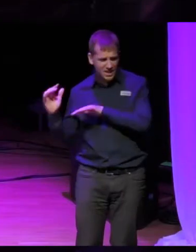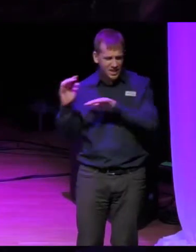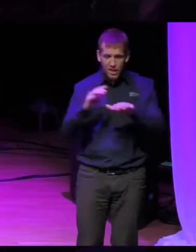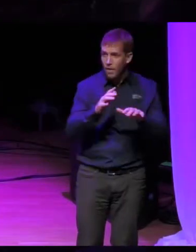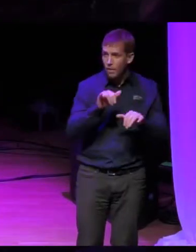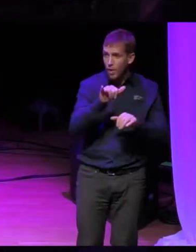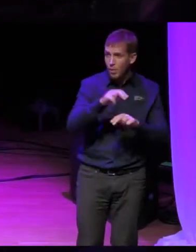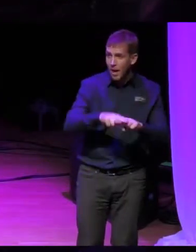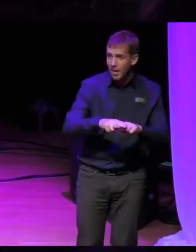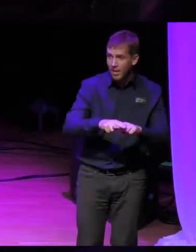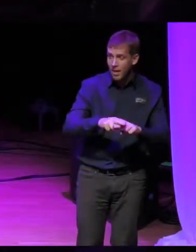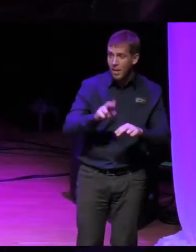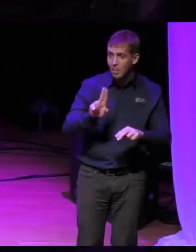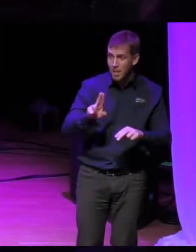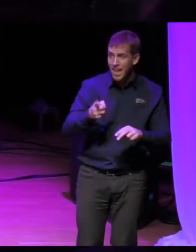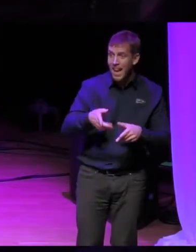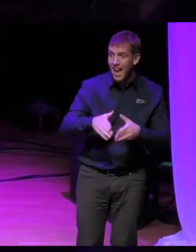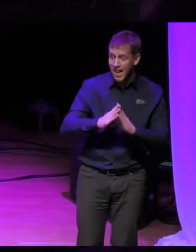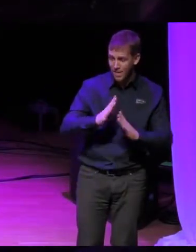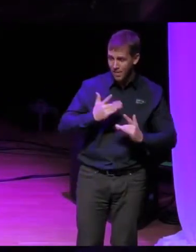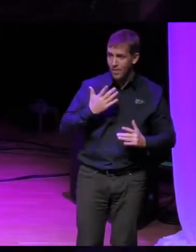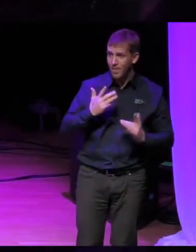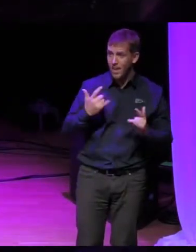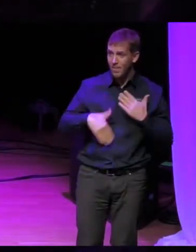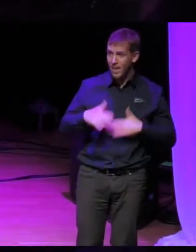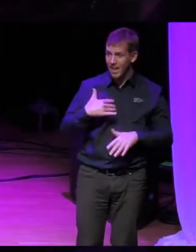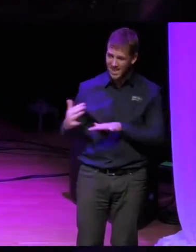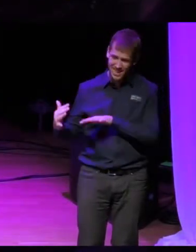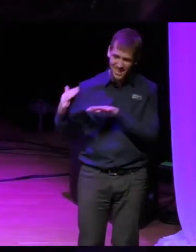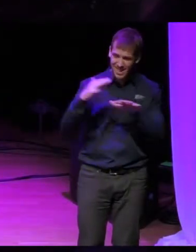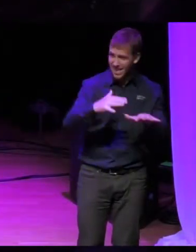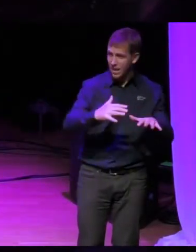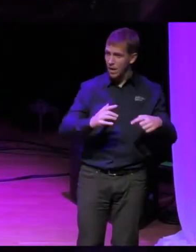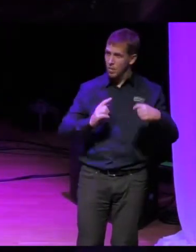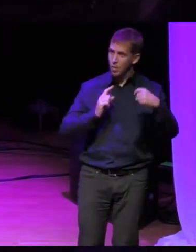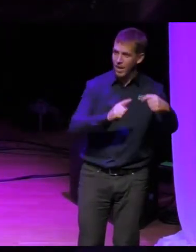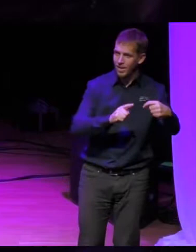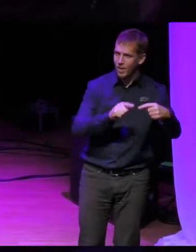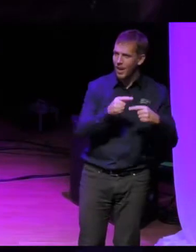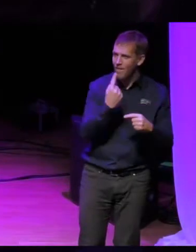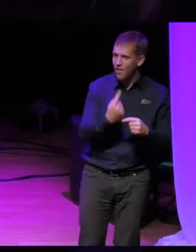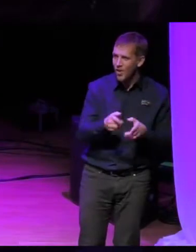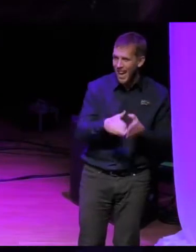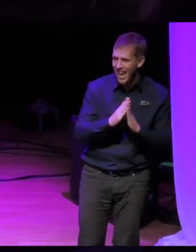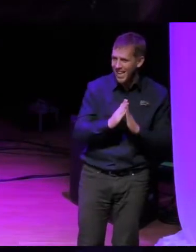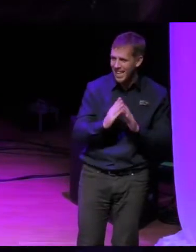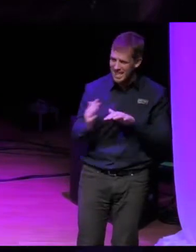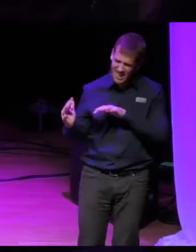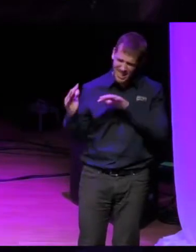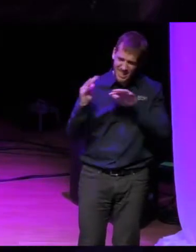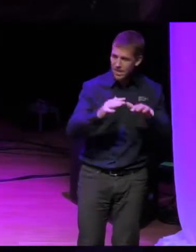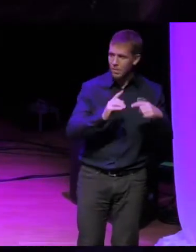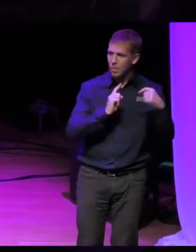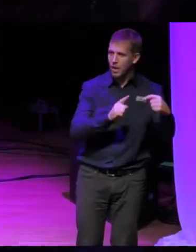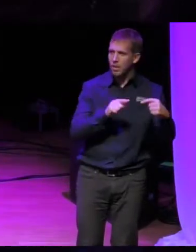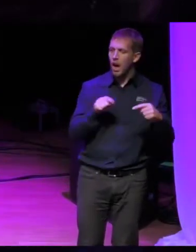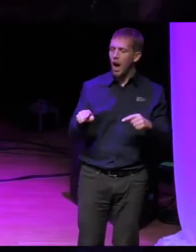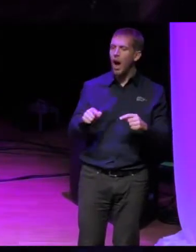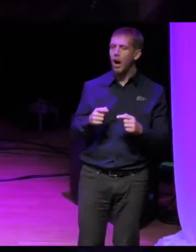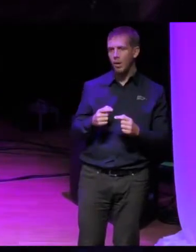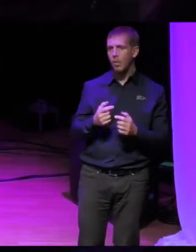that. And I think that first weekend sort of set the tone of people feeling like they have to be ready to